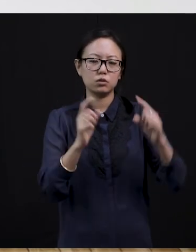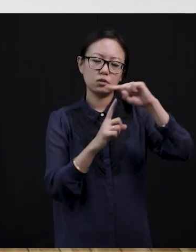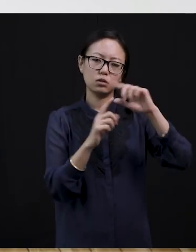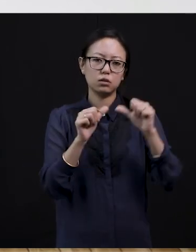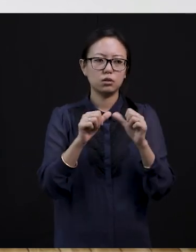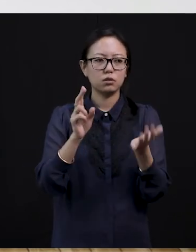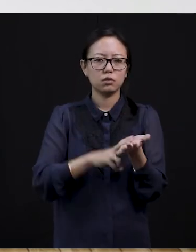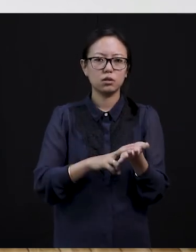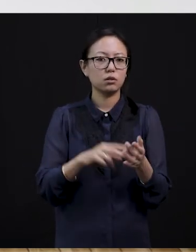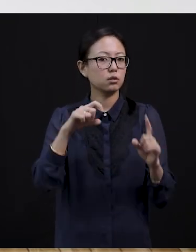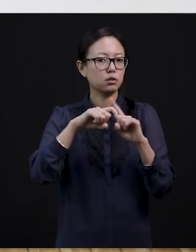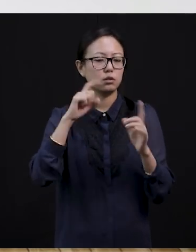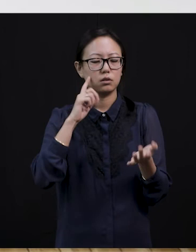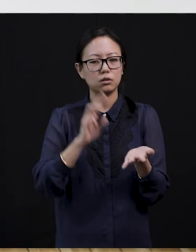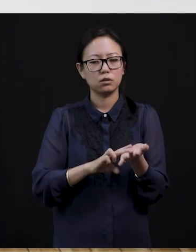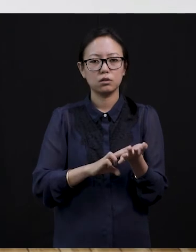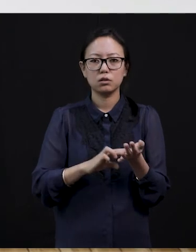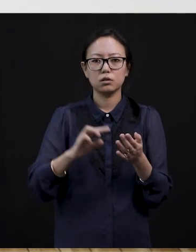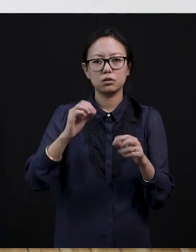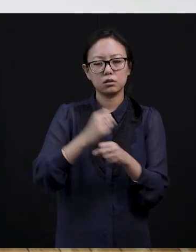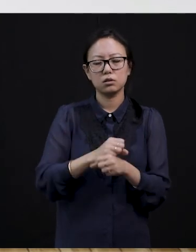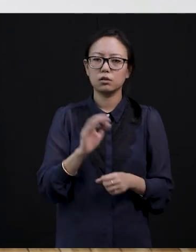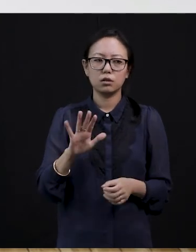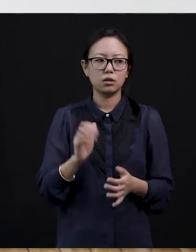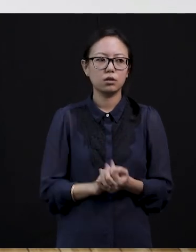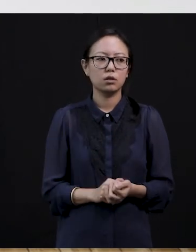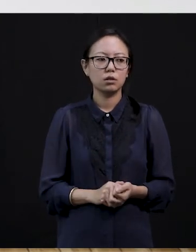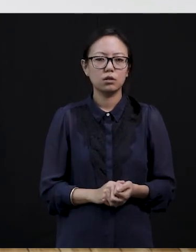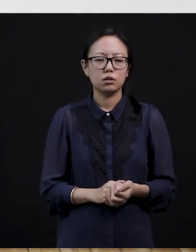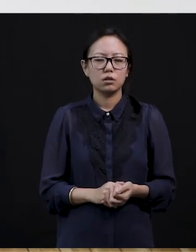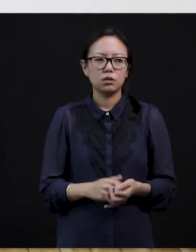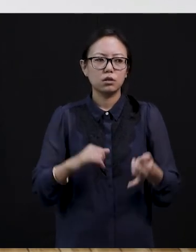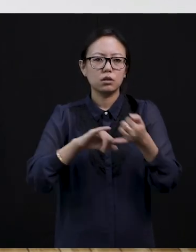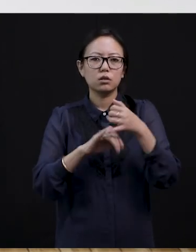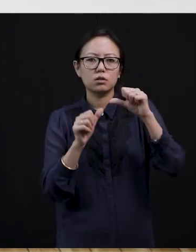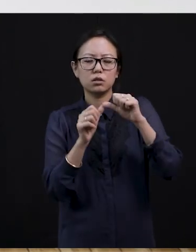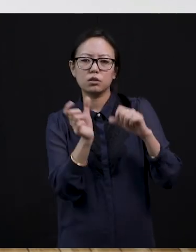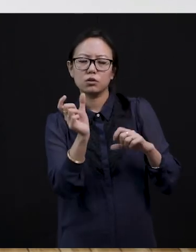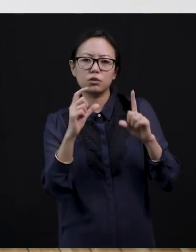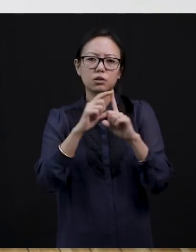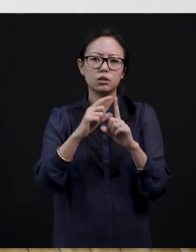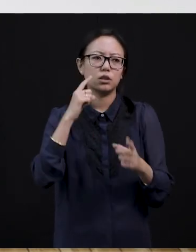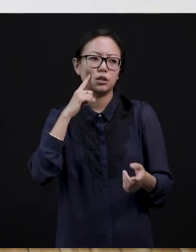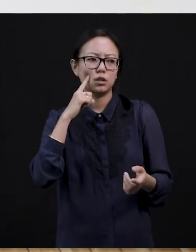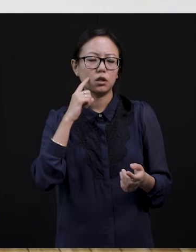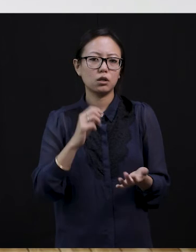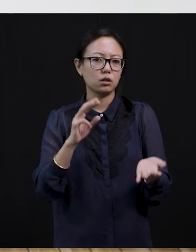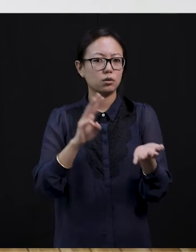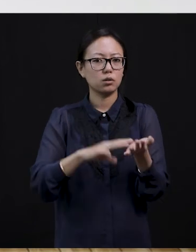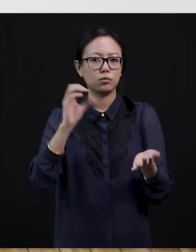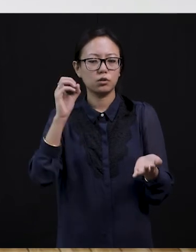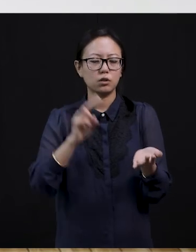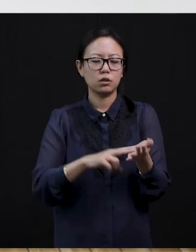monarchy. We also have an absolute monarch in Saudi, that's the one, and that's not a head